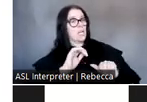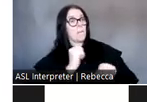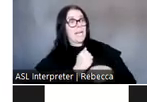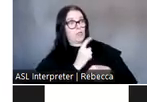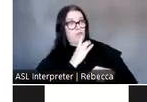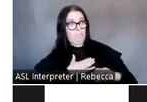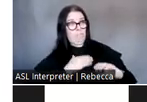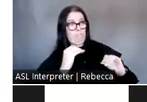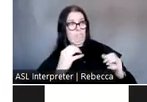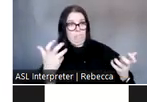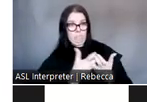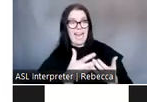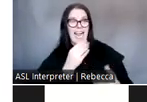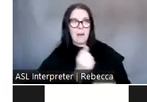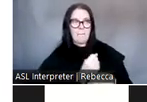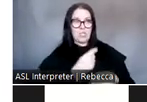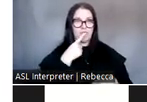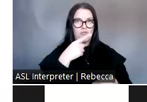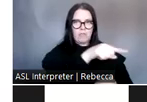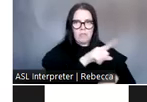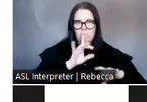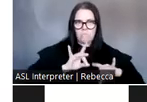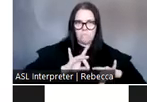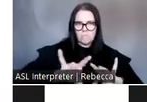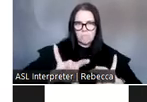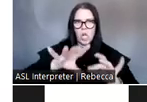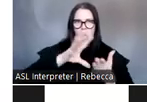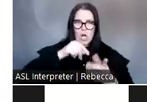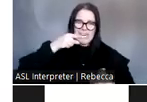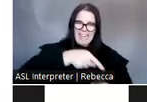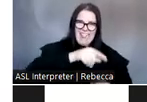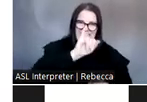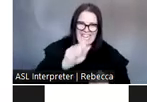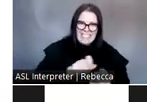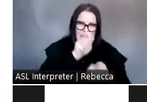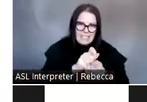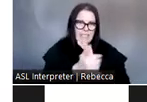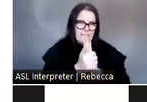what the micro-credential is actually all about.